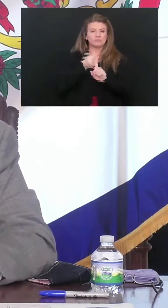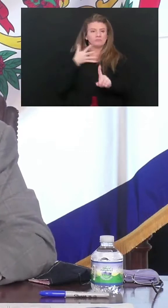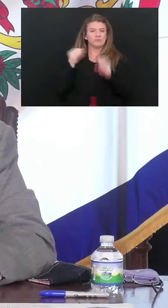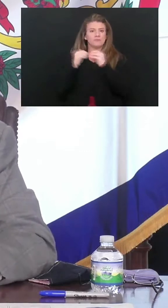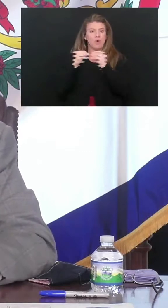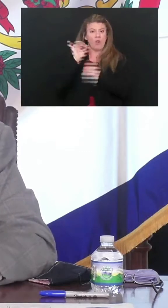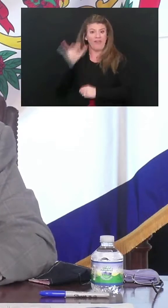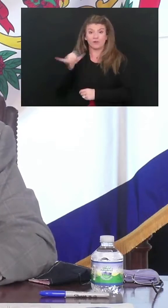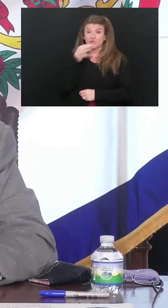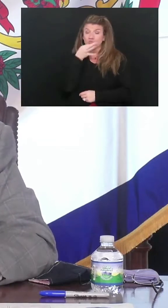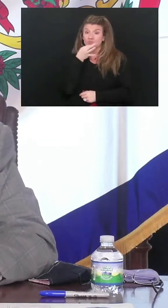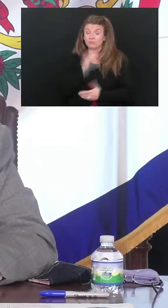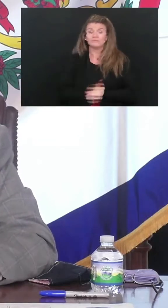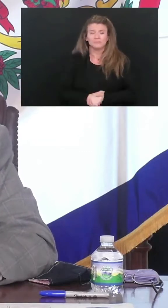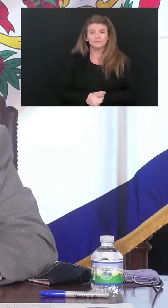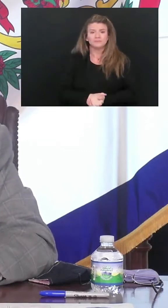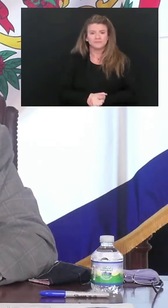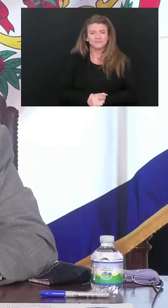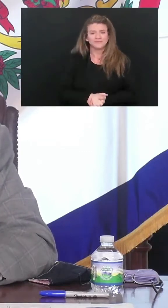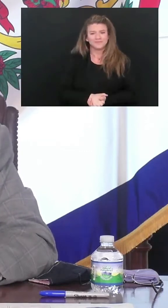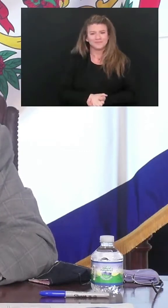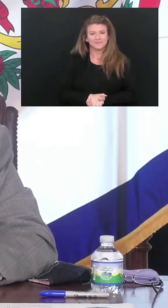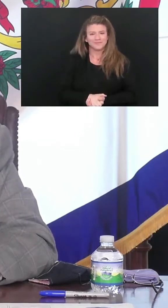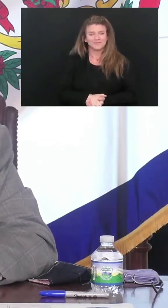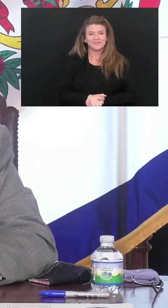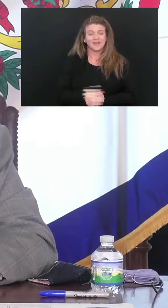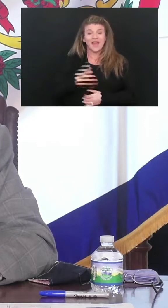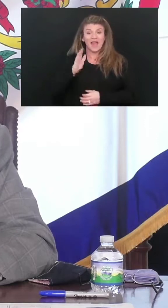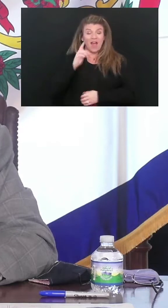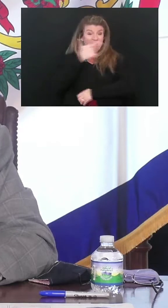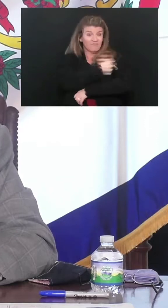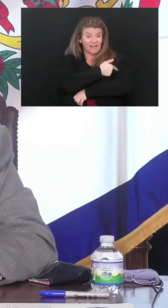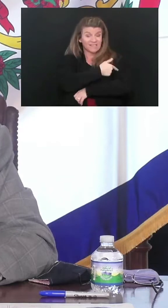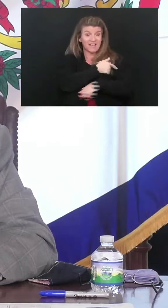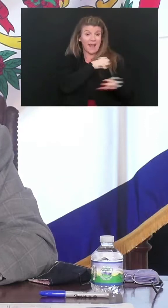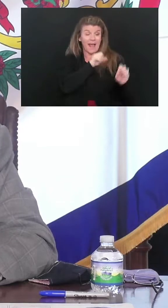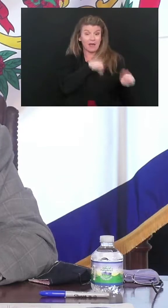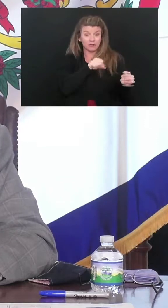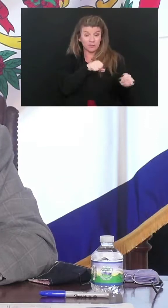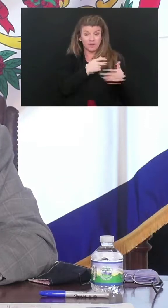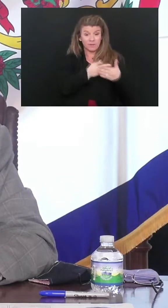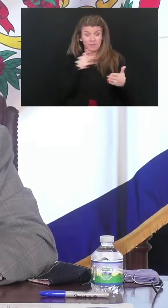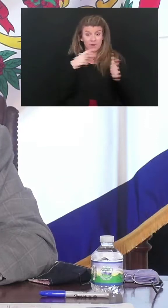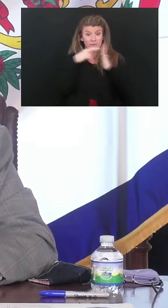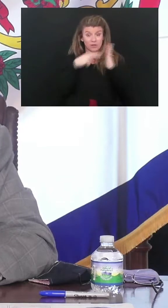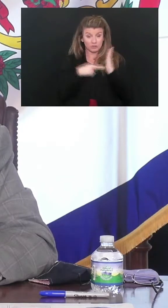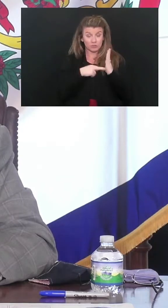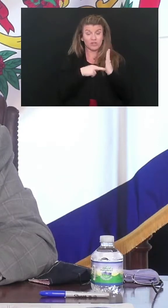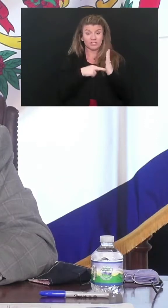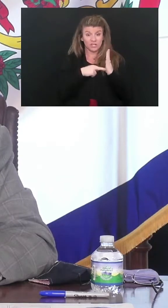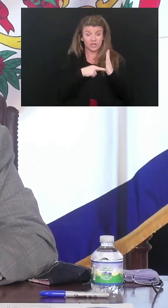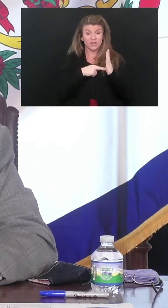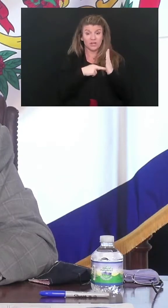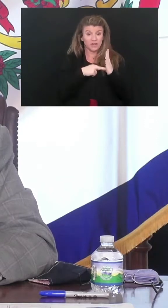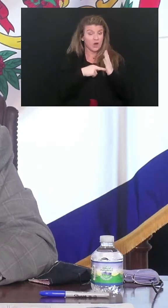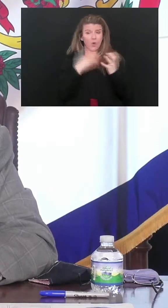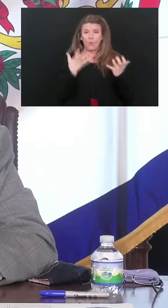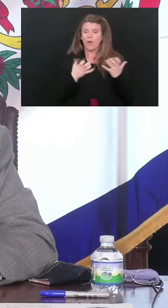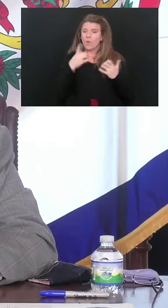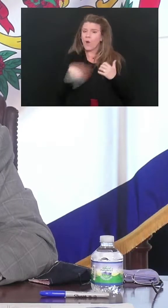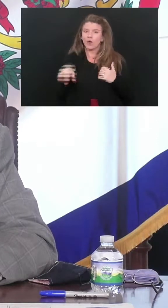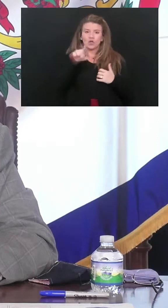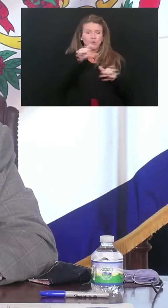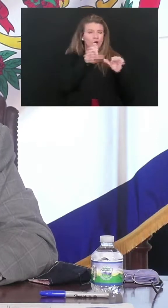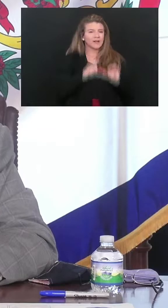minutes. From the standpoint of our vaccine eligibility and pre-registration and all that kind of stuff, we want you to